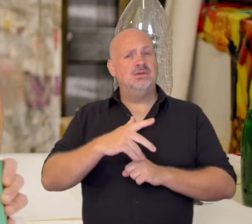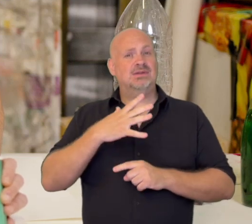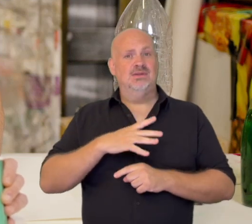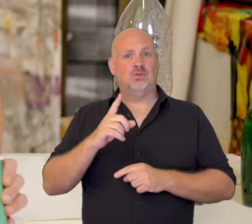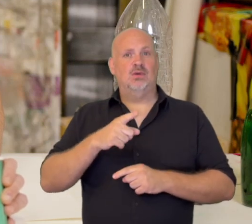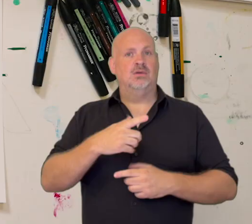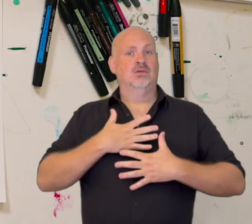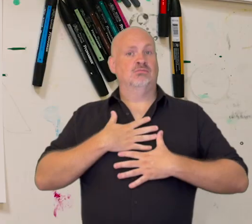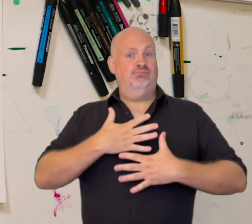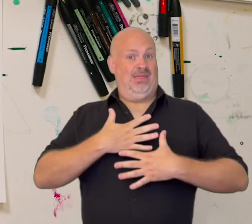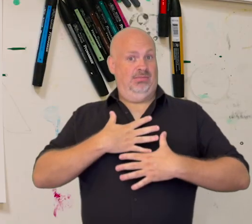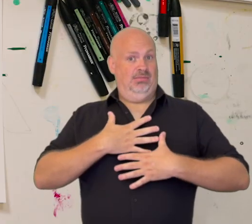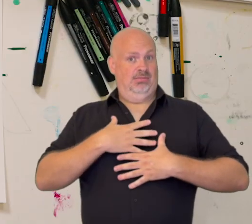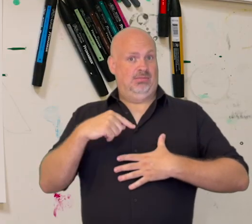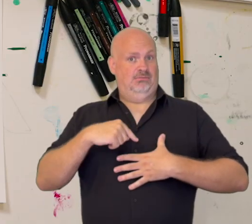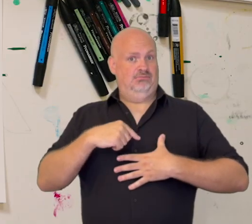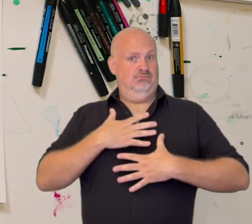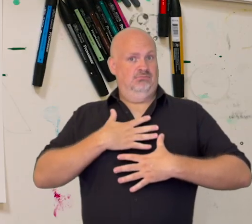breath.